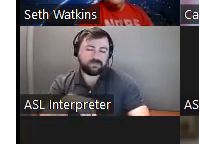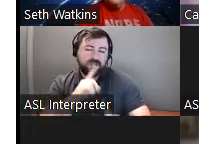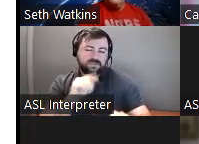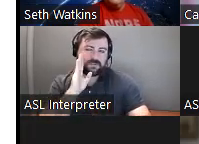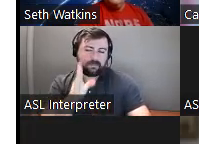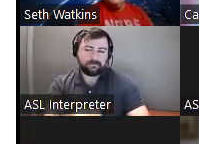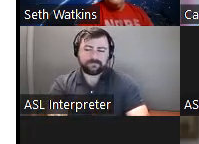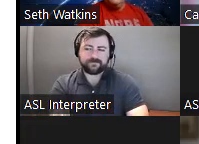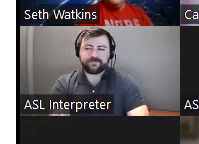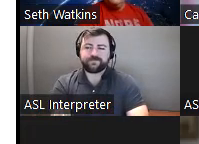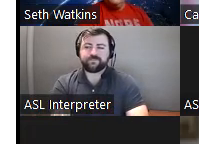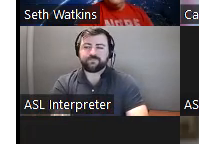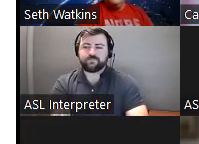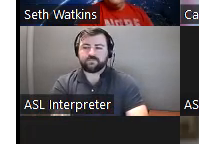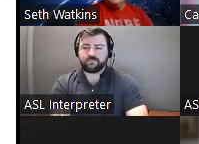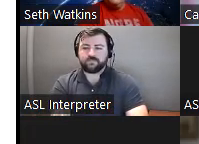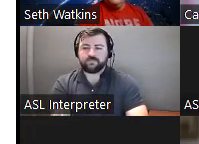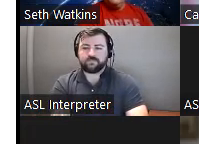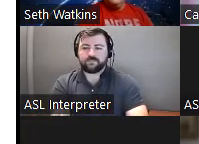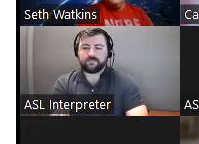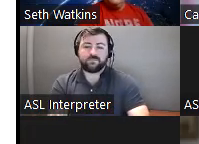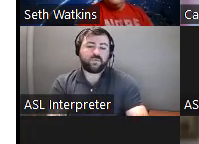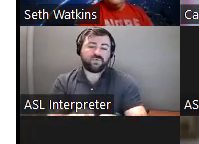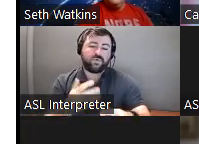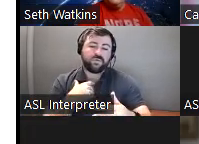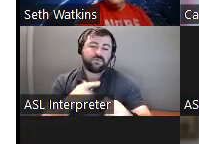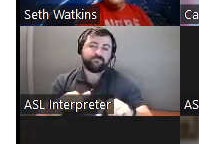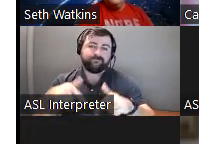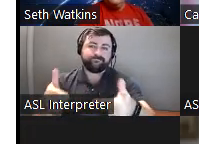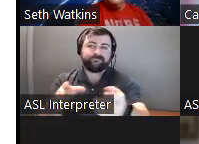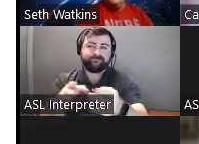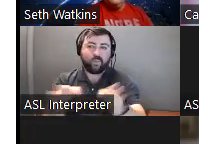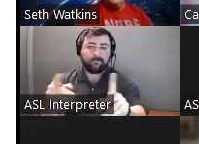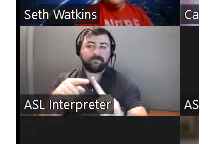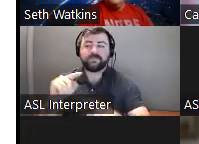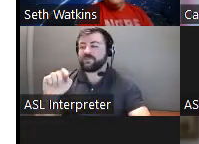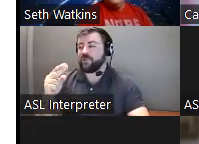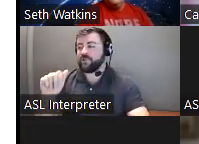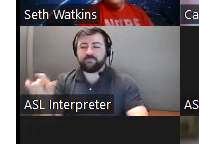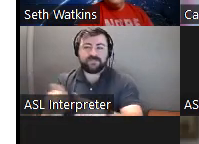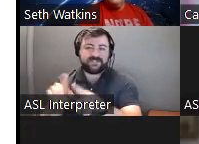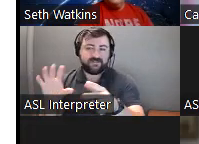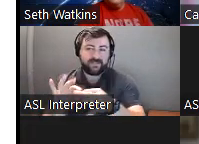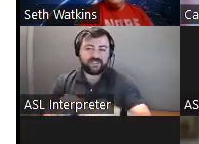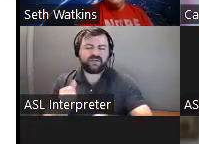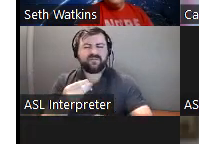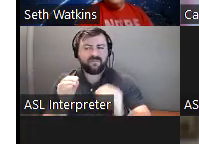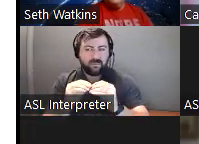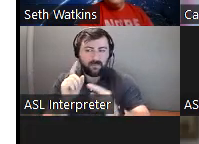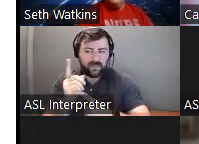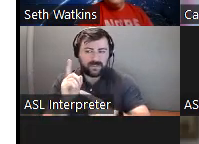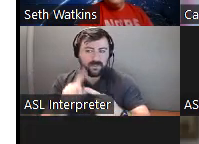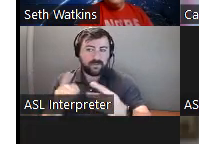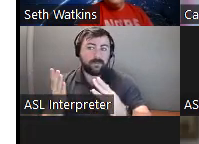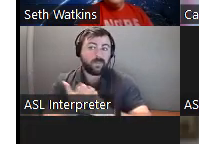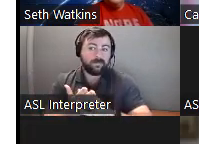wanted to open it up. As Tasha mentioned, we have a few more minutes until break. And